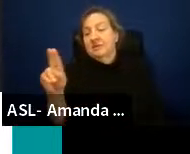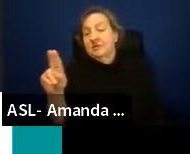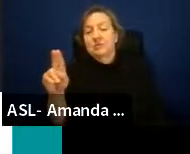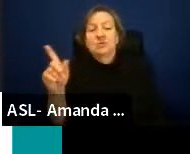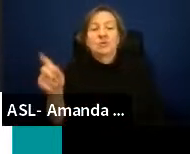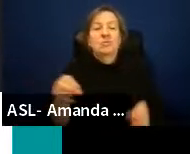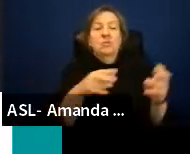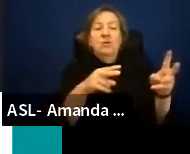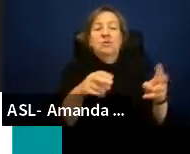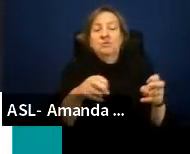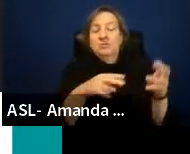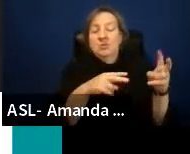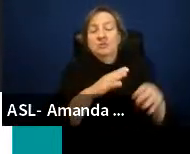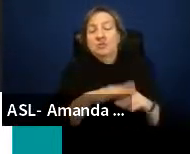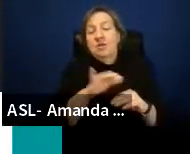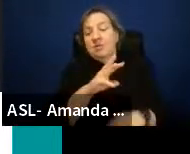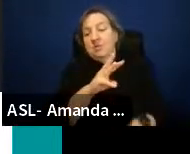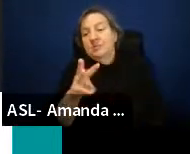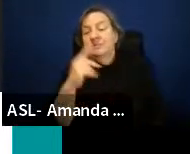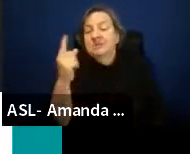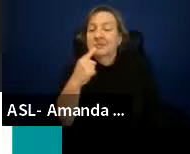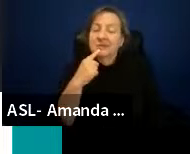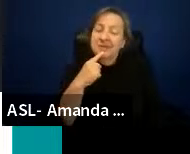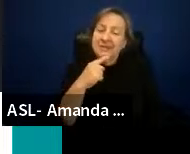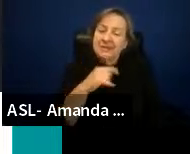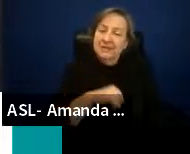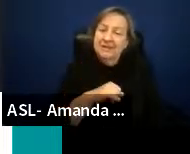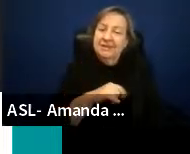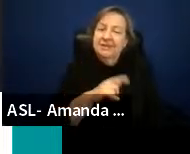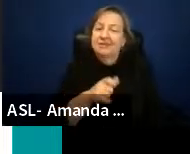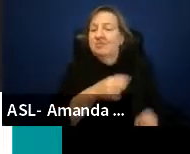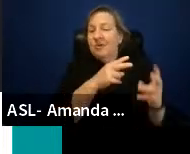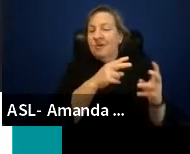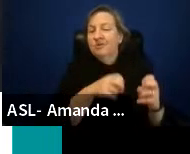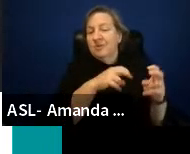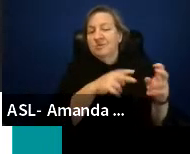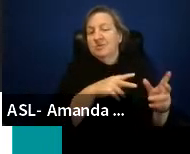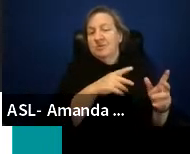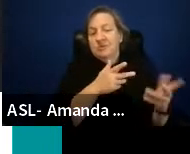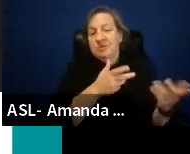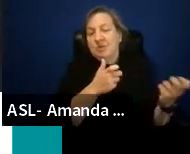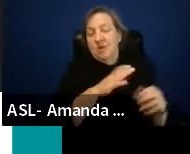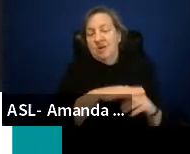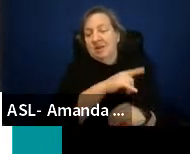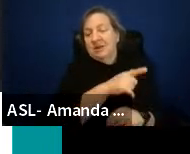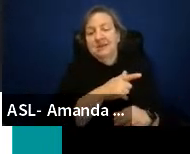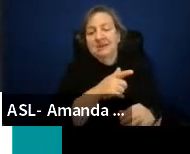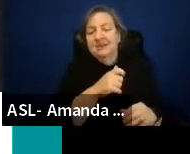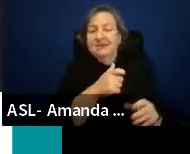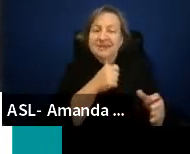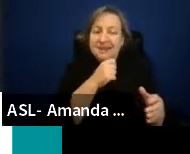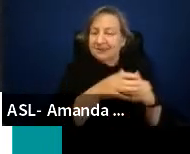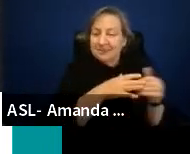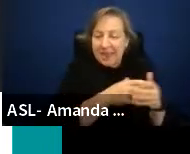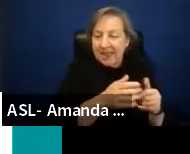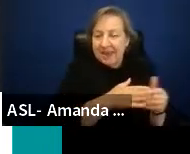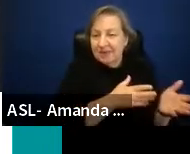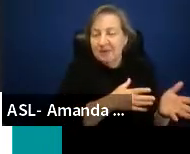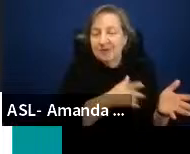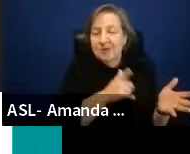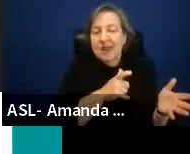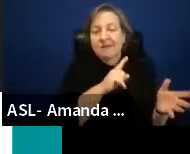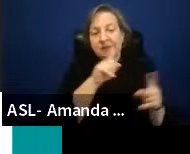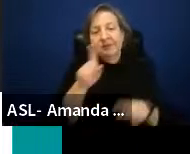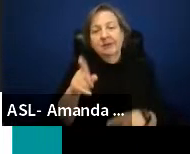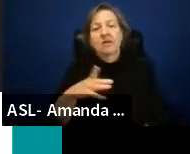And luckily, somebody did say, hey, you can post all you want to on here. This don't matter. You gotta go and